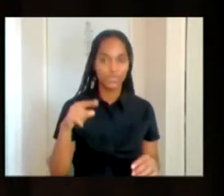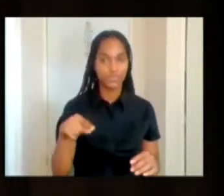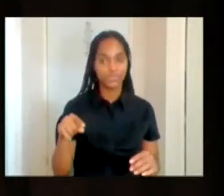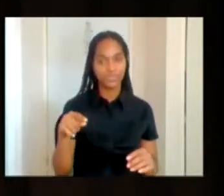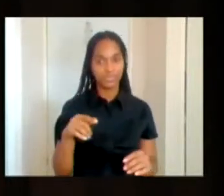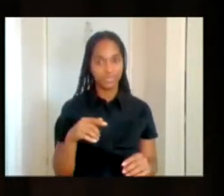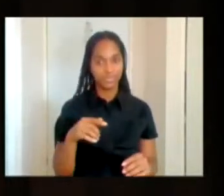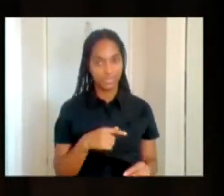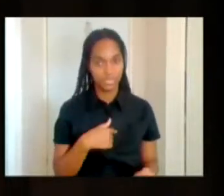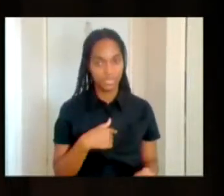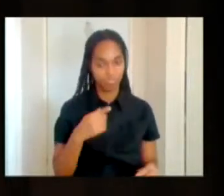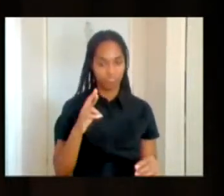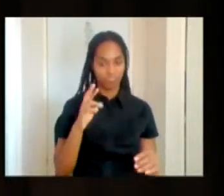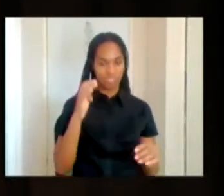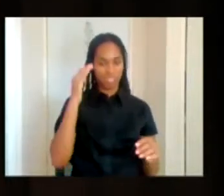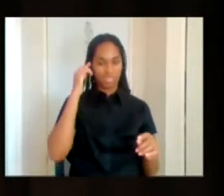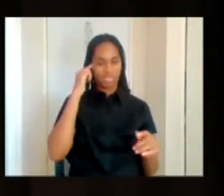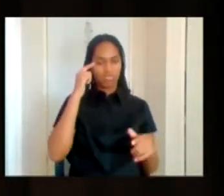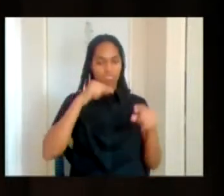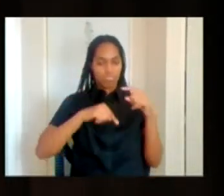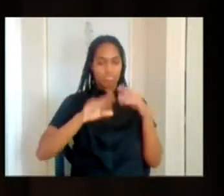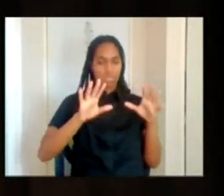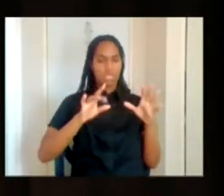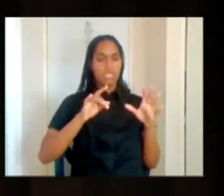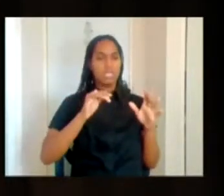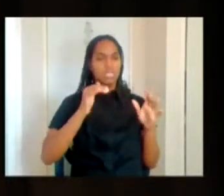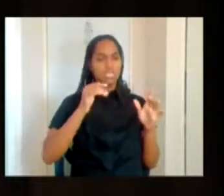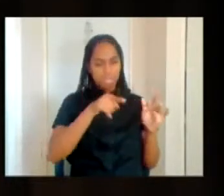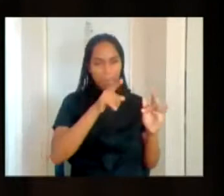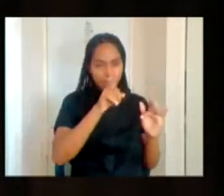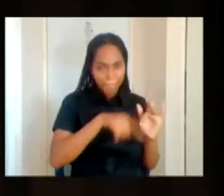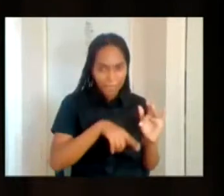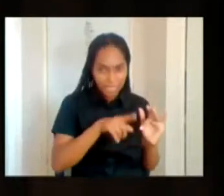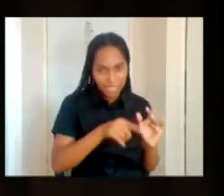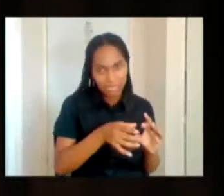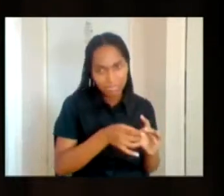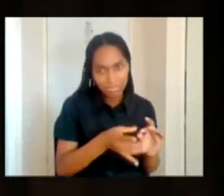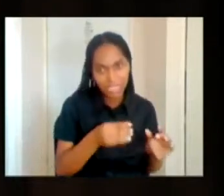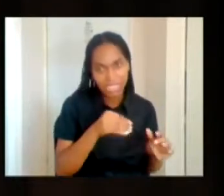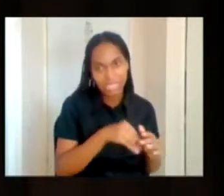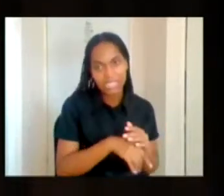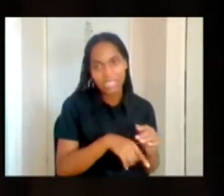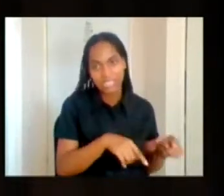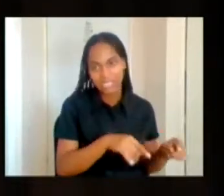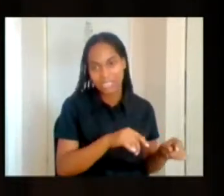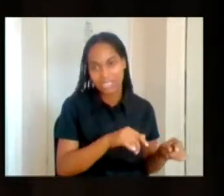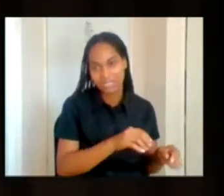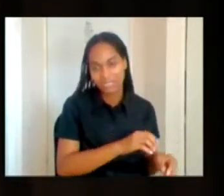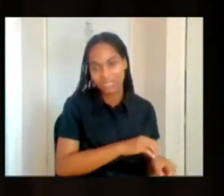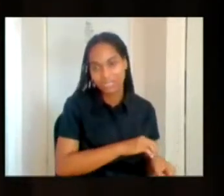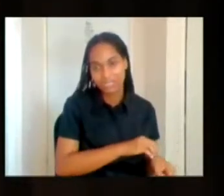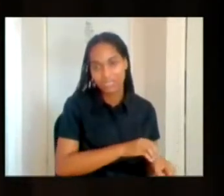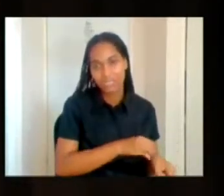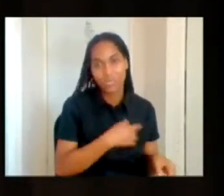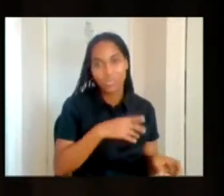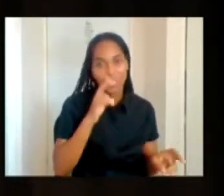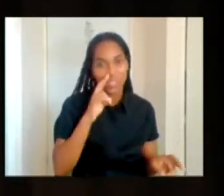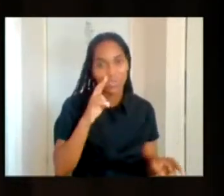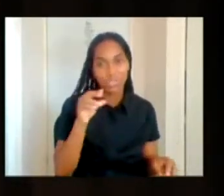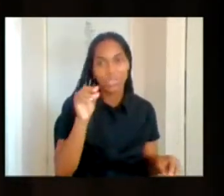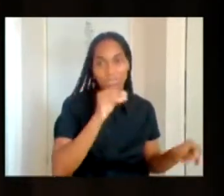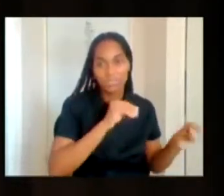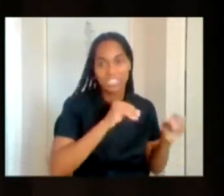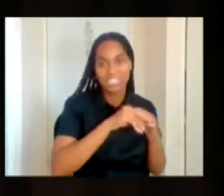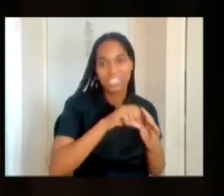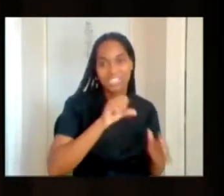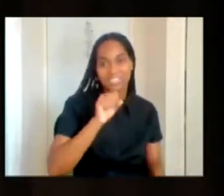we think about, okay, actually there's a missing part in the spec, and so we look at putting those in the spec.